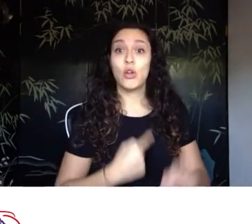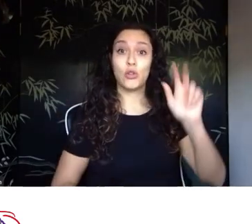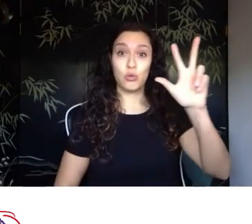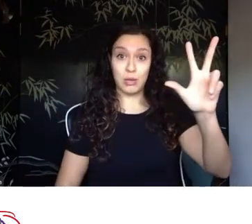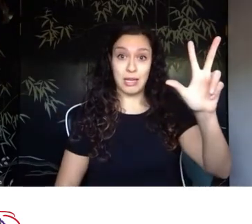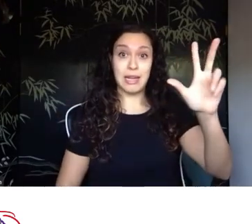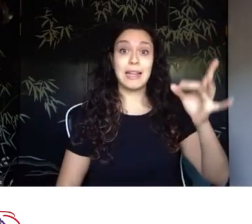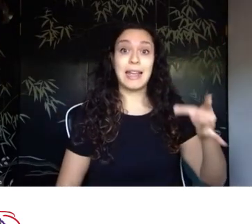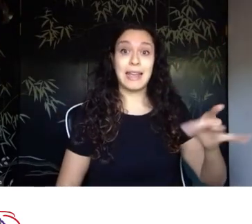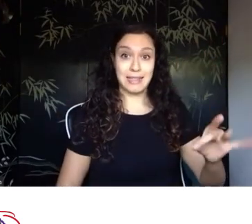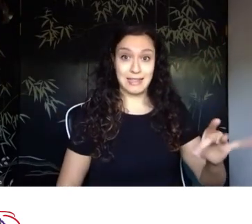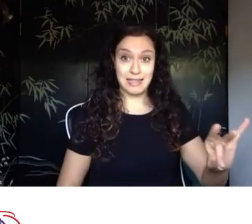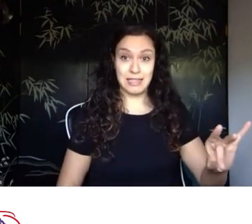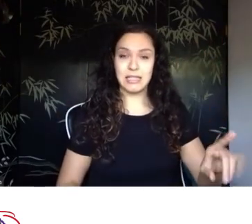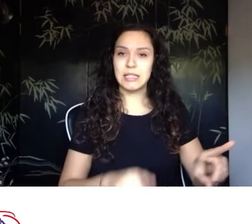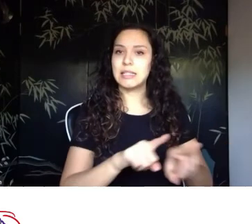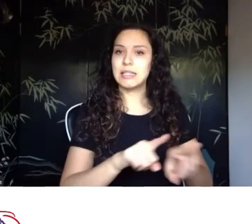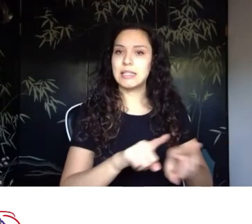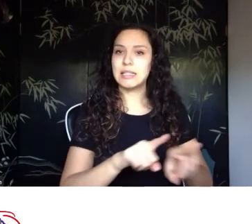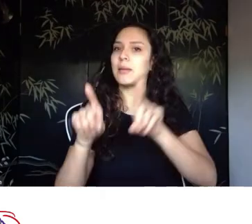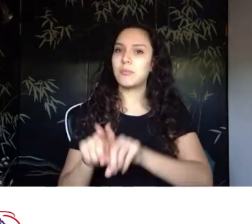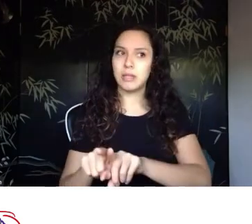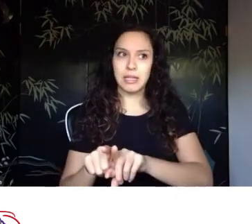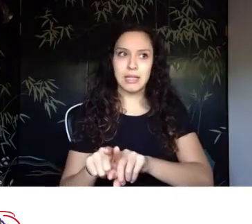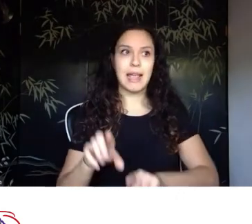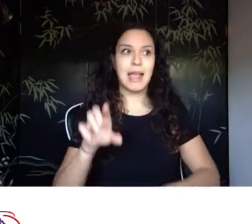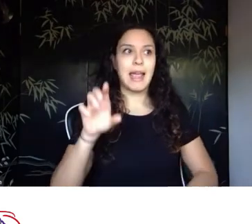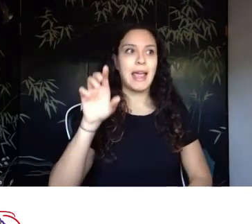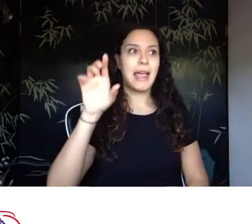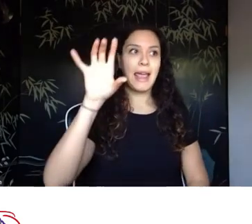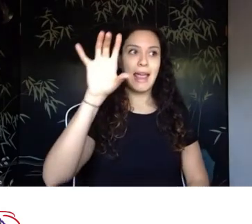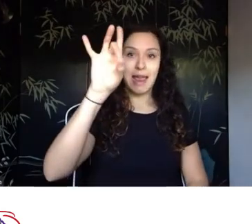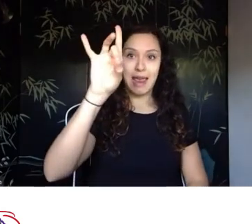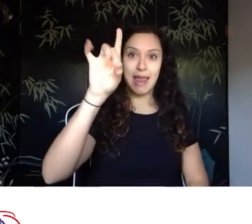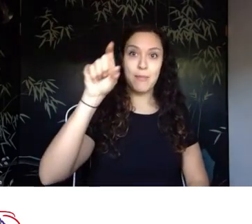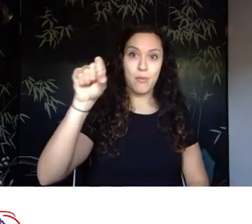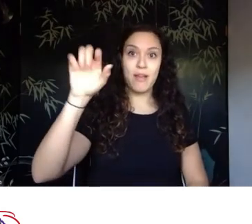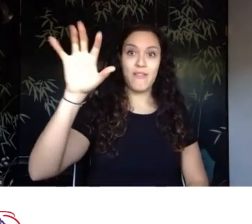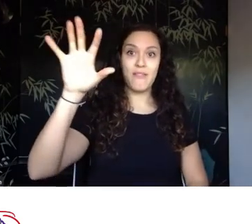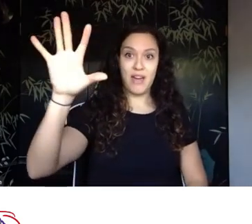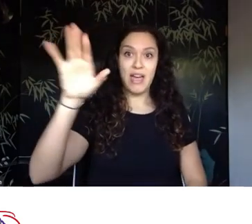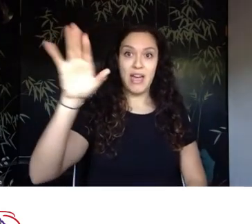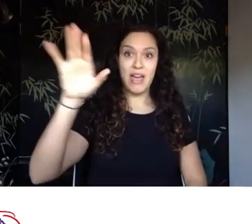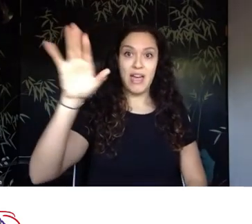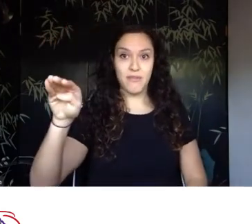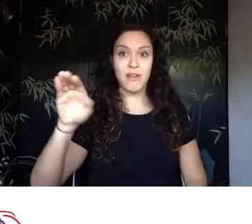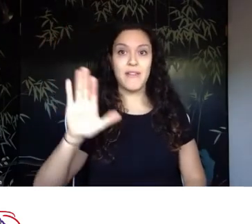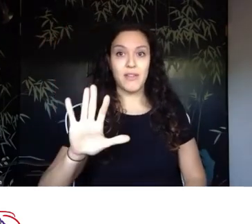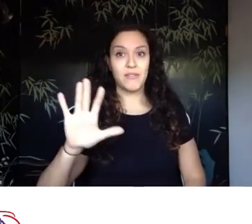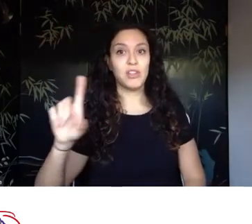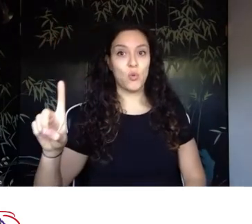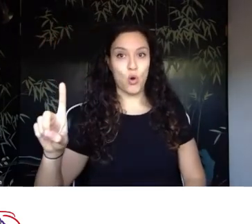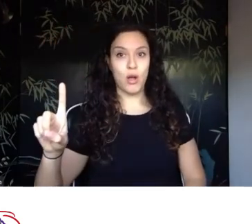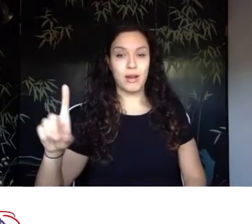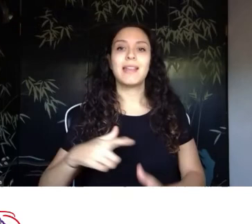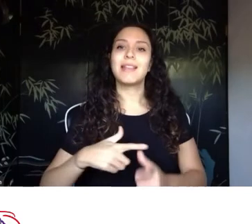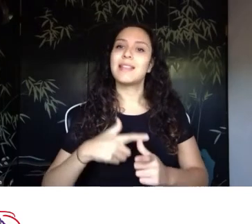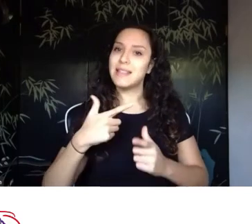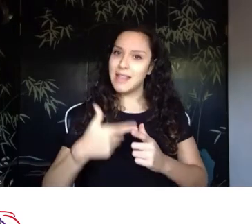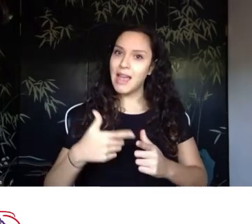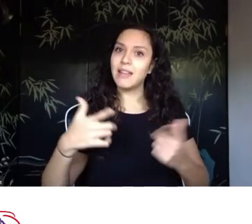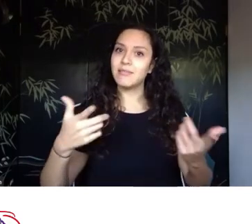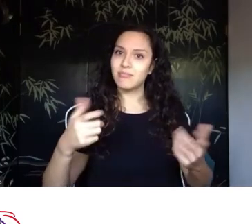So what this is saying is 3 out of 18 is the same thing as 8.5